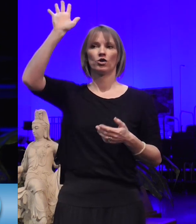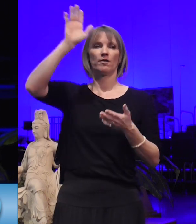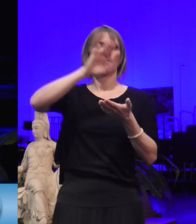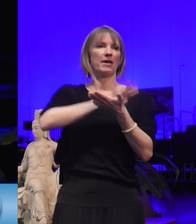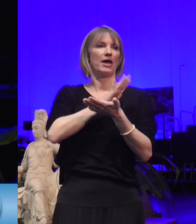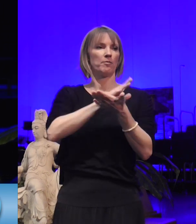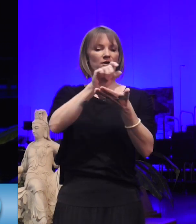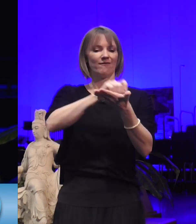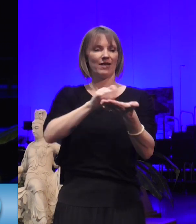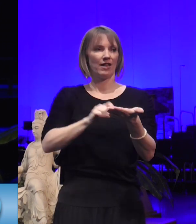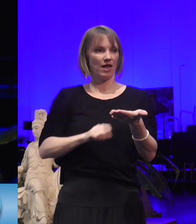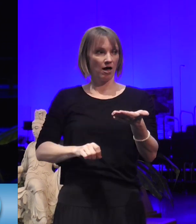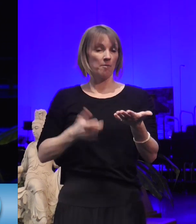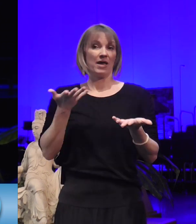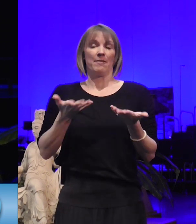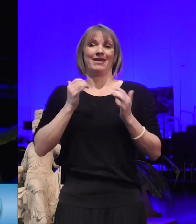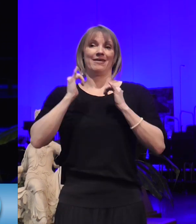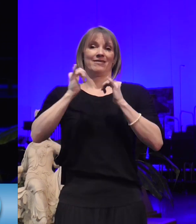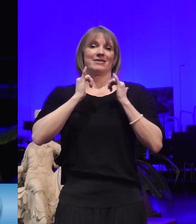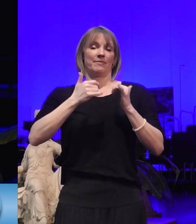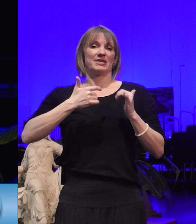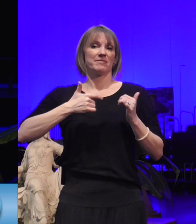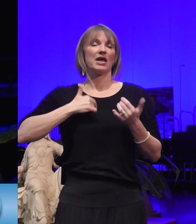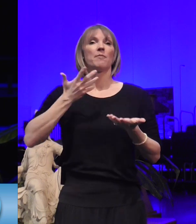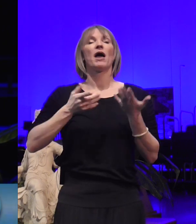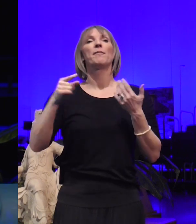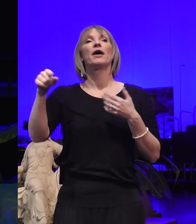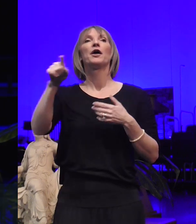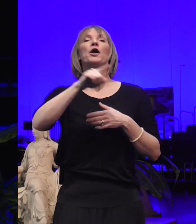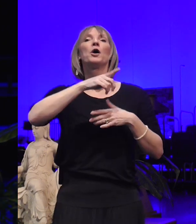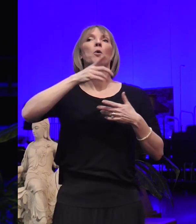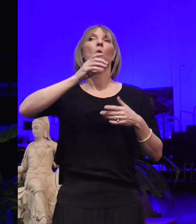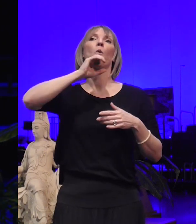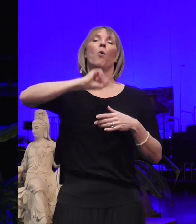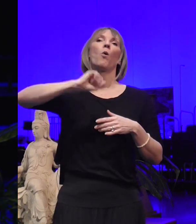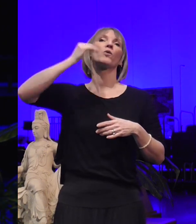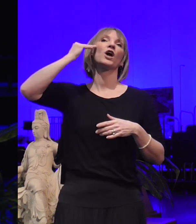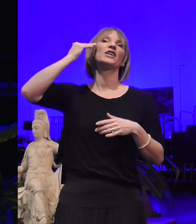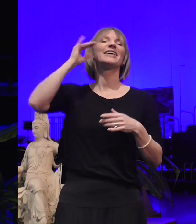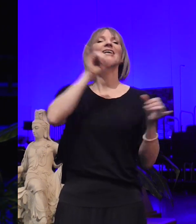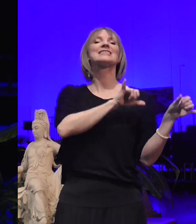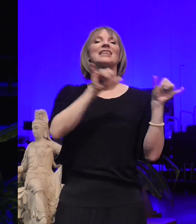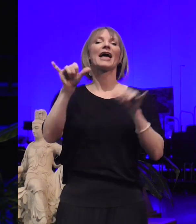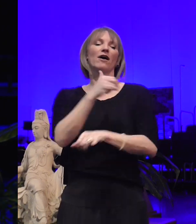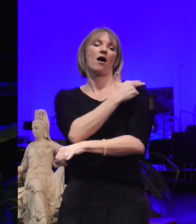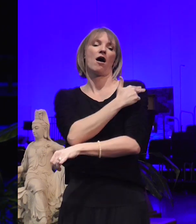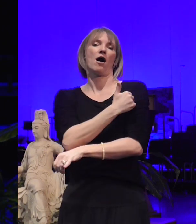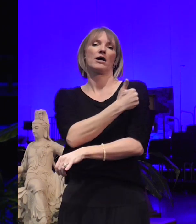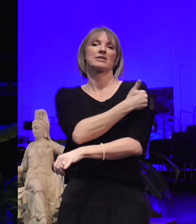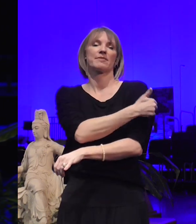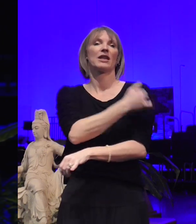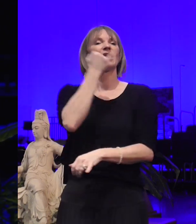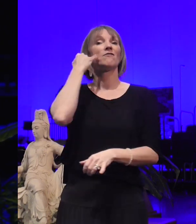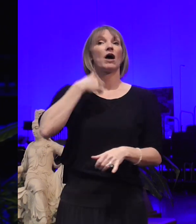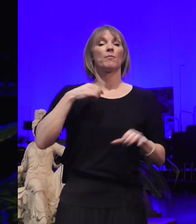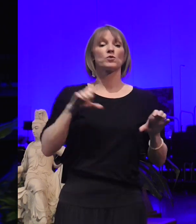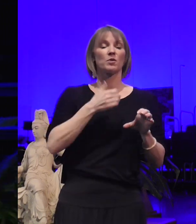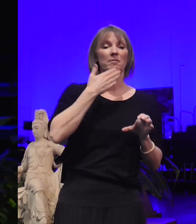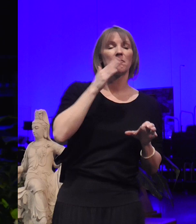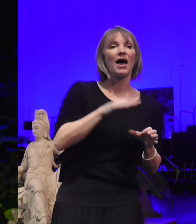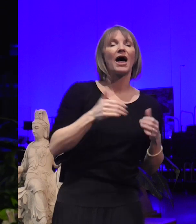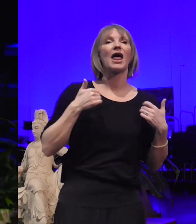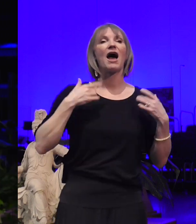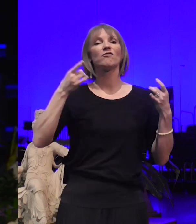out? And like me, you may fall into the old consciousness of thinking, oh, it's like a hospital. If I'm doing really bad or there's a